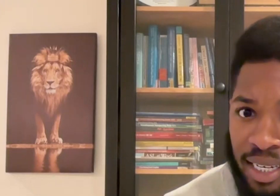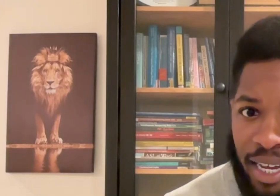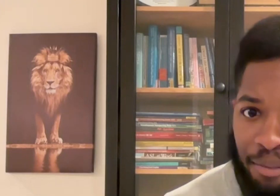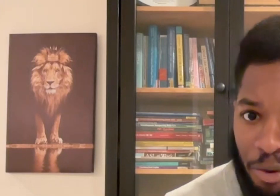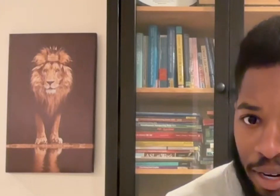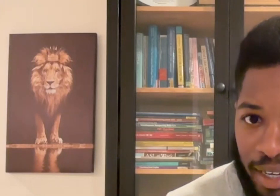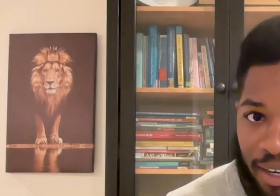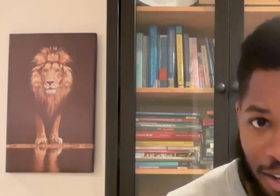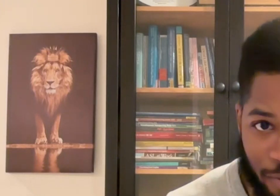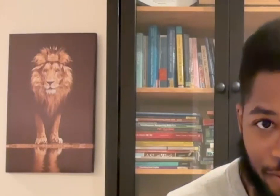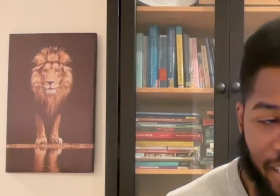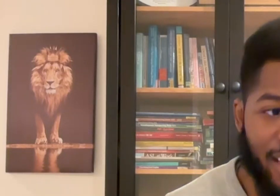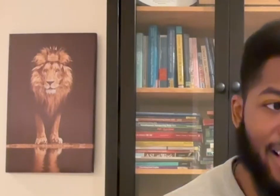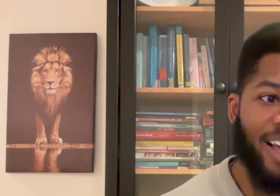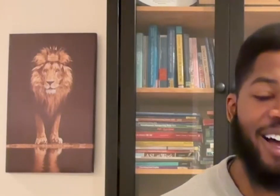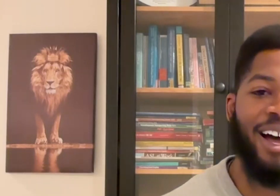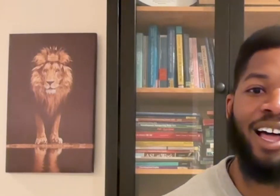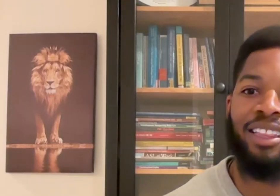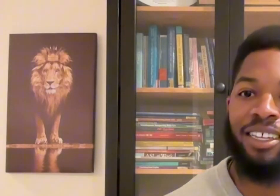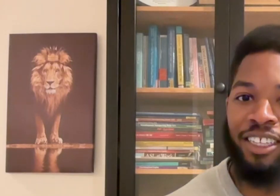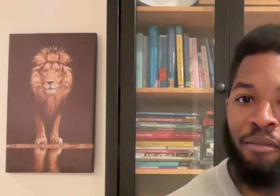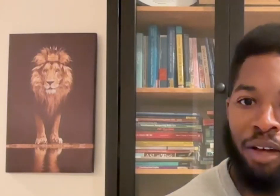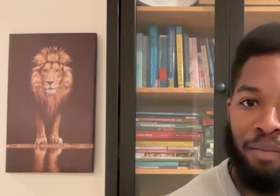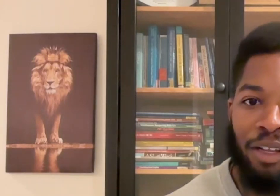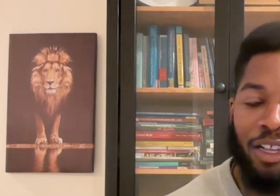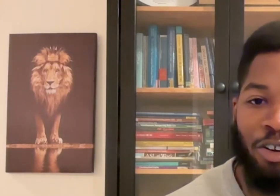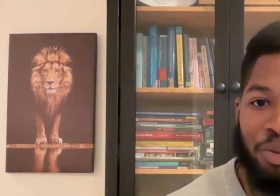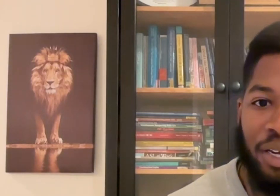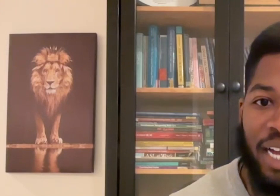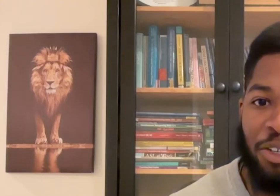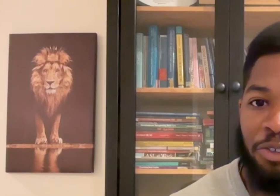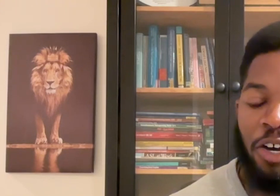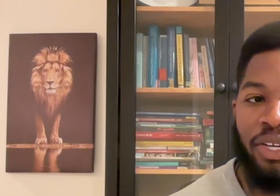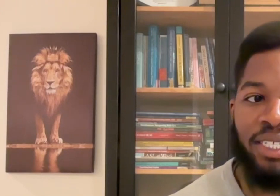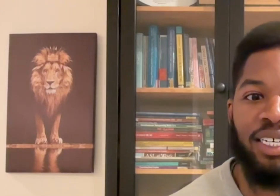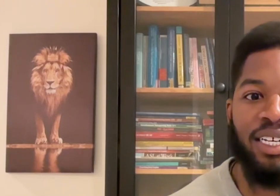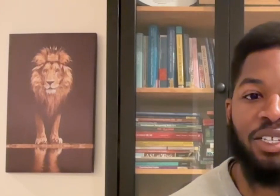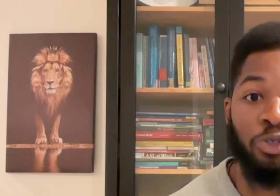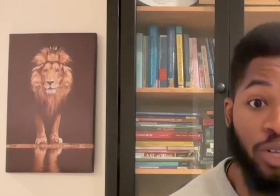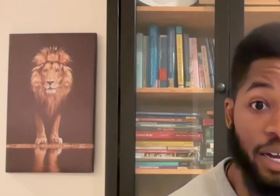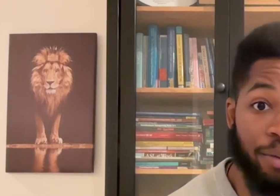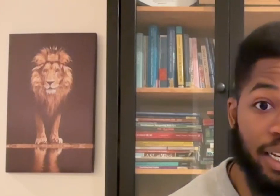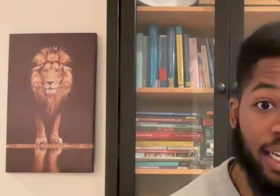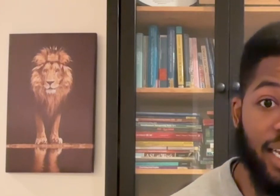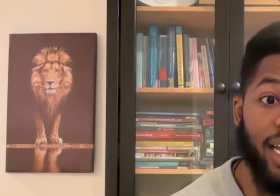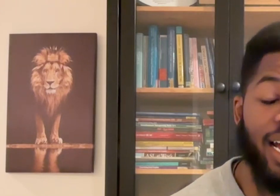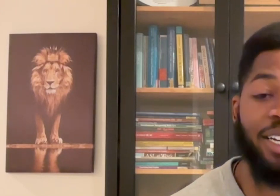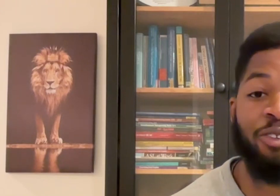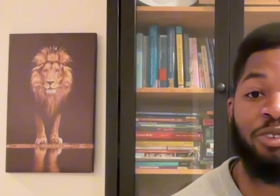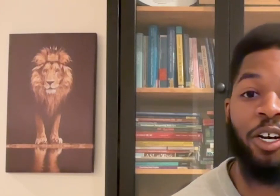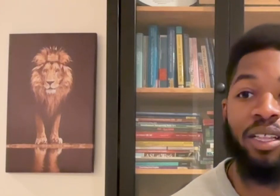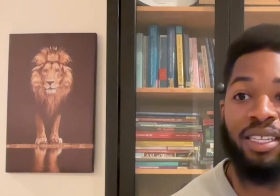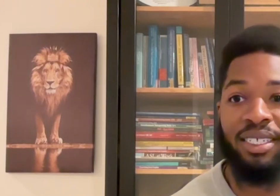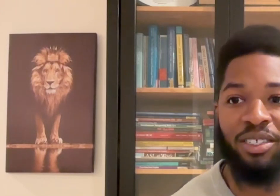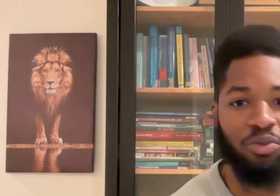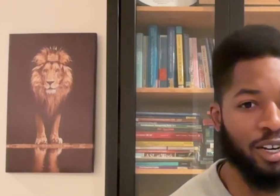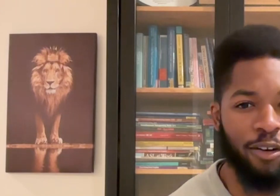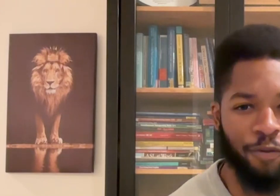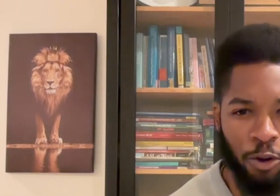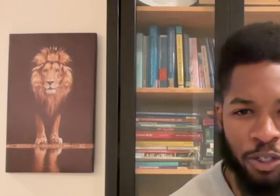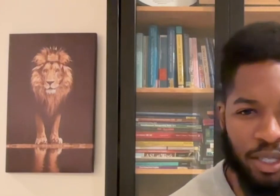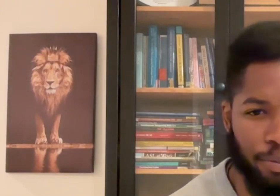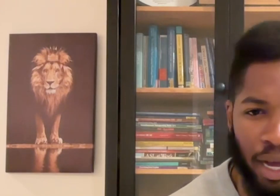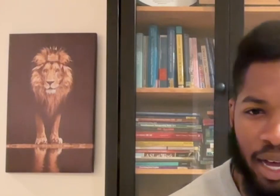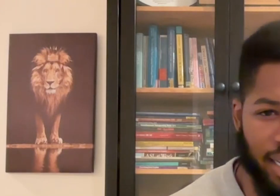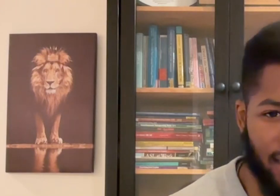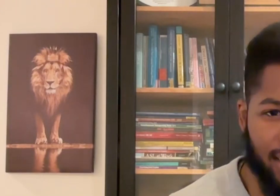called Sunday Morning Coffee. I looked them up a little bit. I do know it's a new company. I do know this is one of